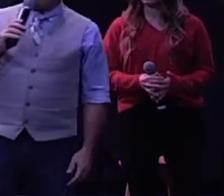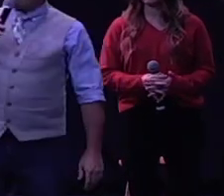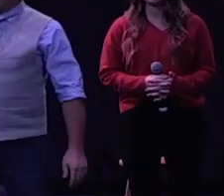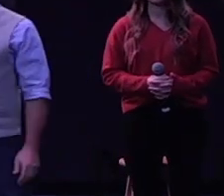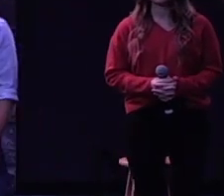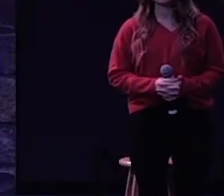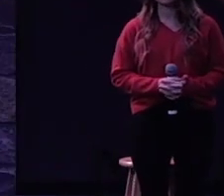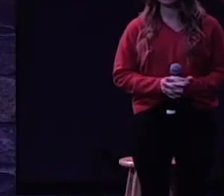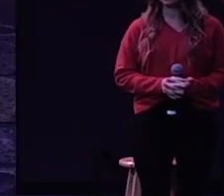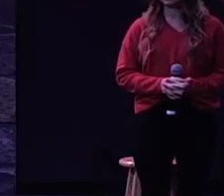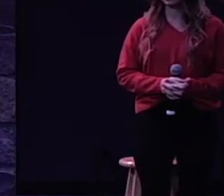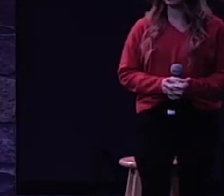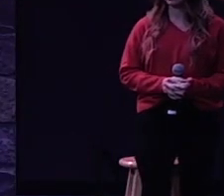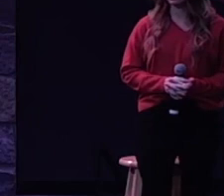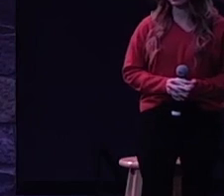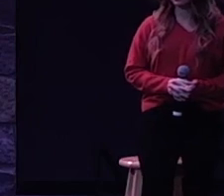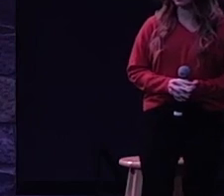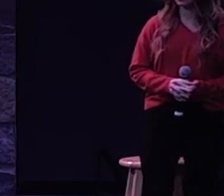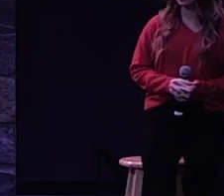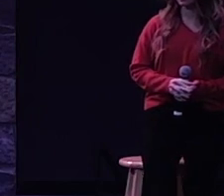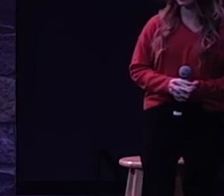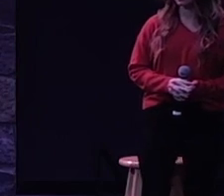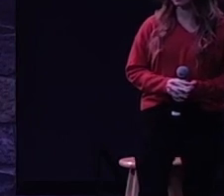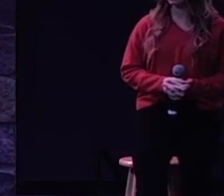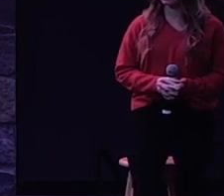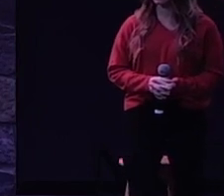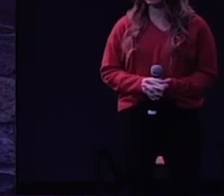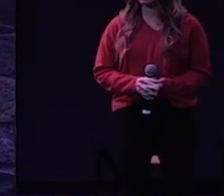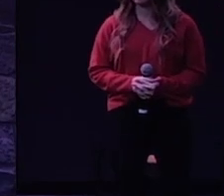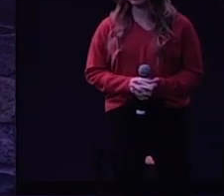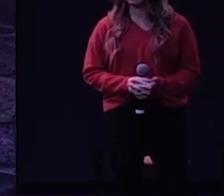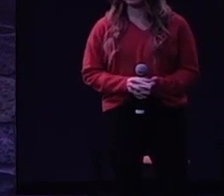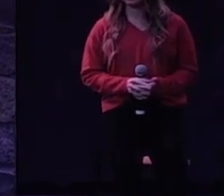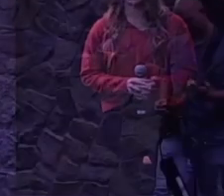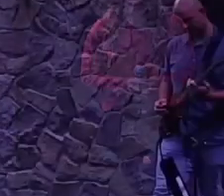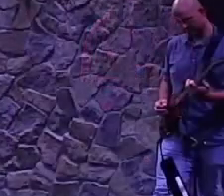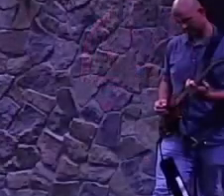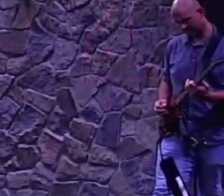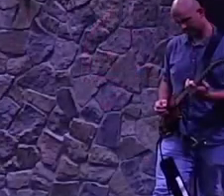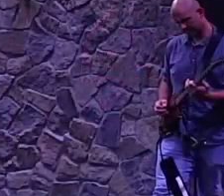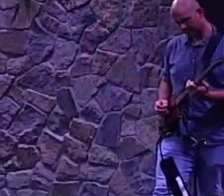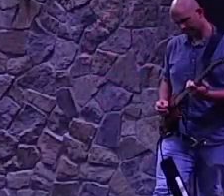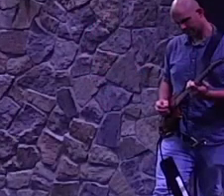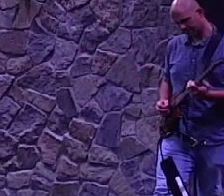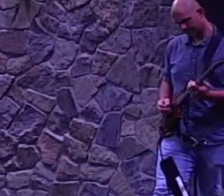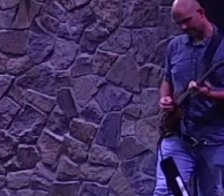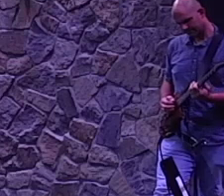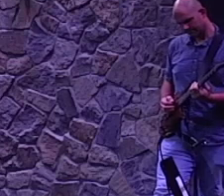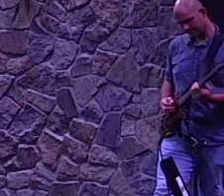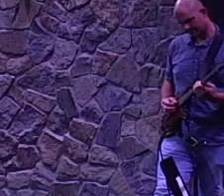worshiping together, lifting our voices before the Lord, declaring these truths. Our Father